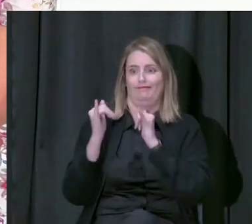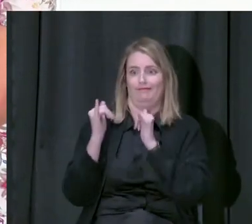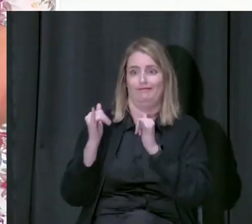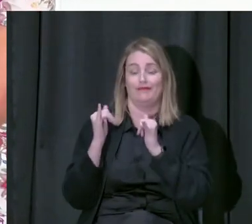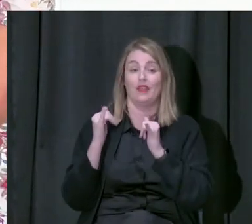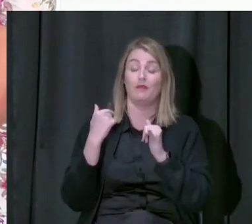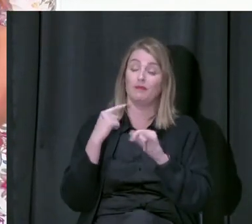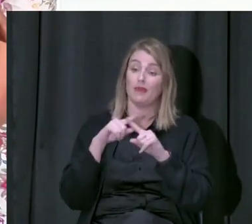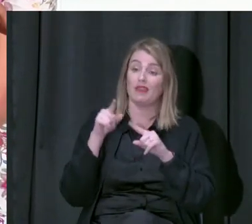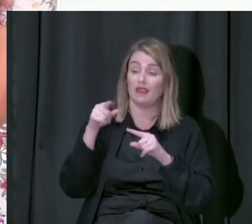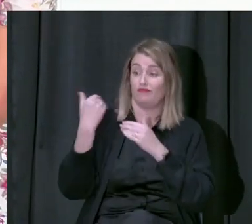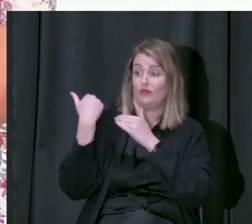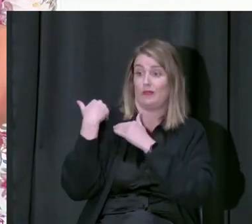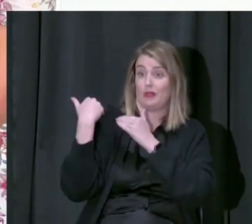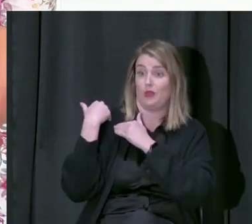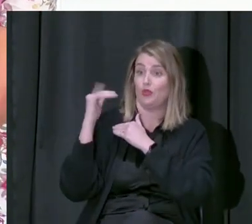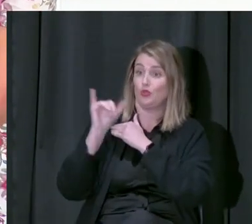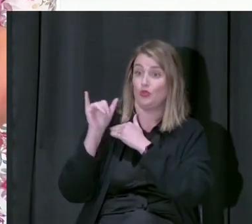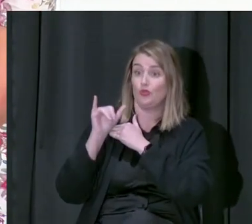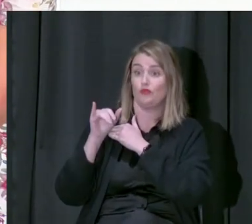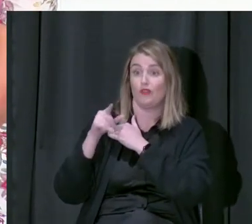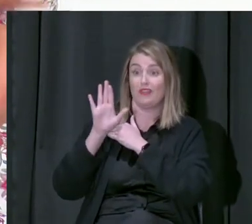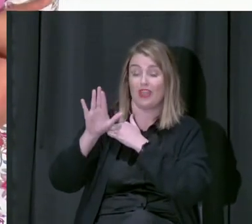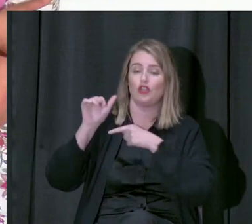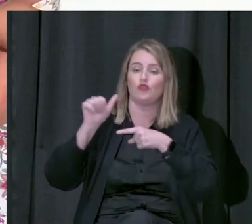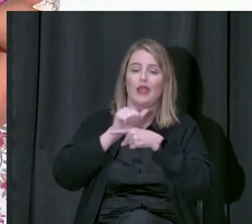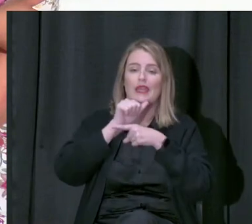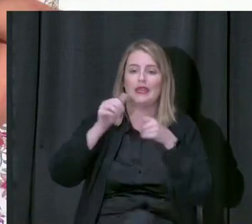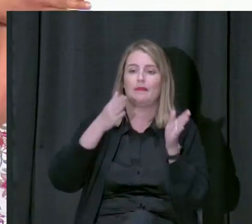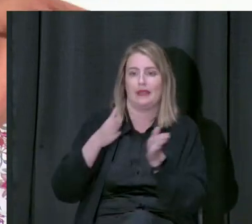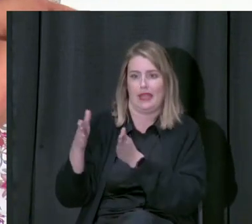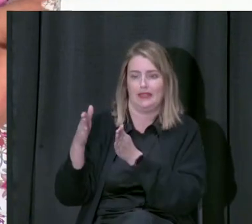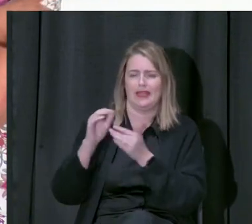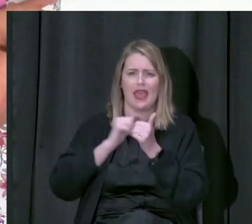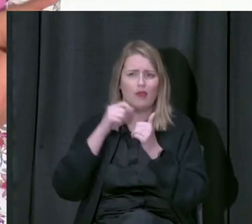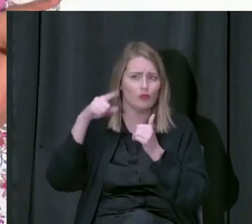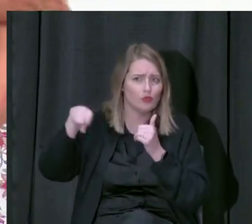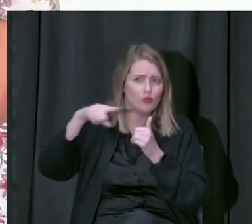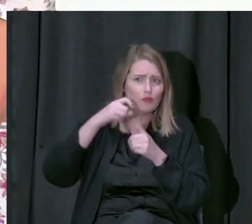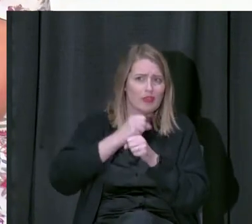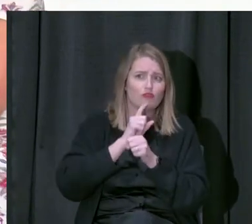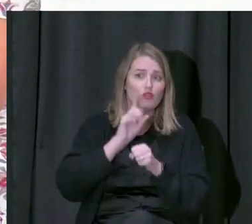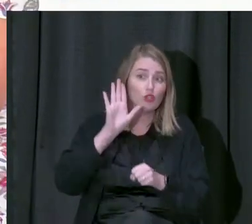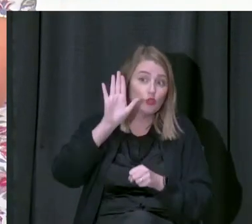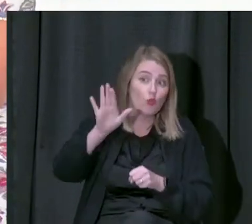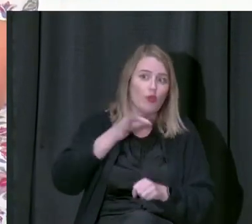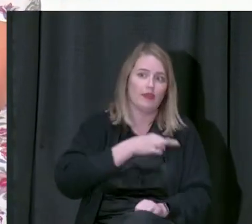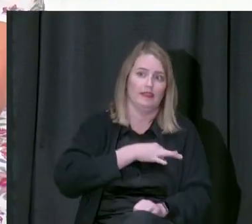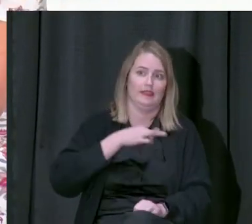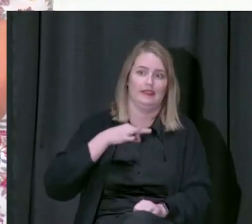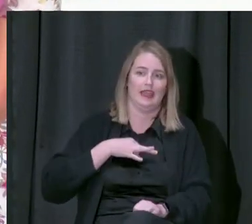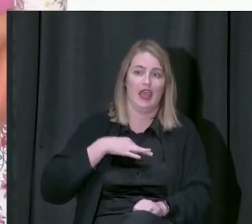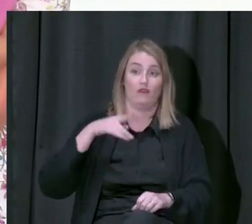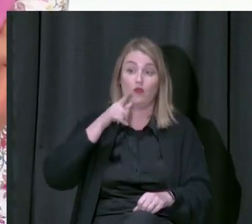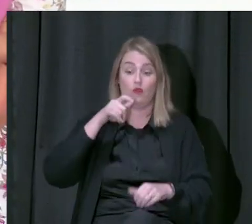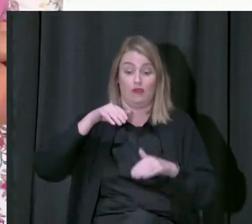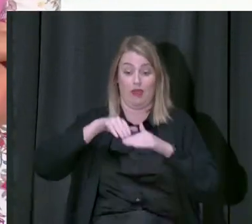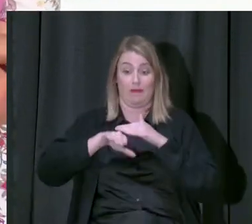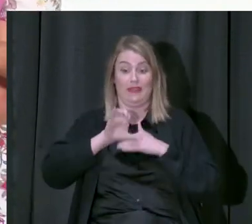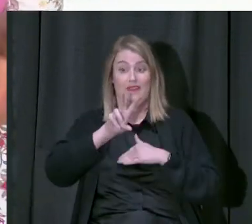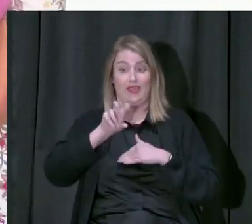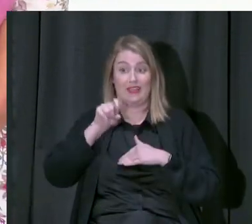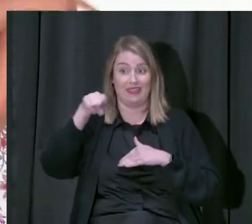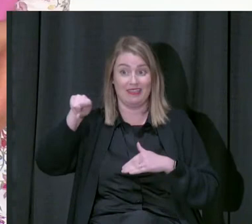hold them accountable by coming up with their training plans. How are you going to ensure that the staff that is going to be coming into CVS is